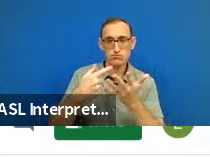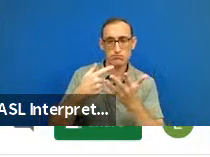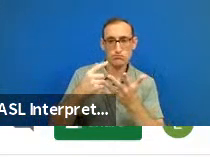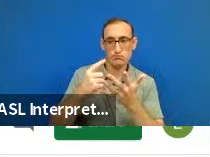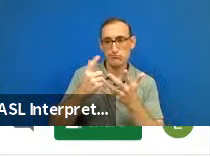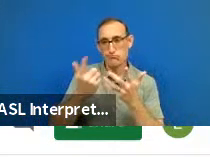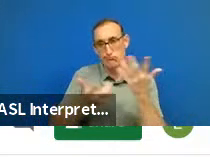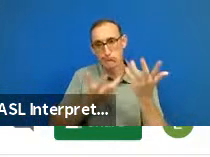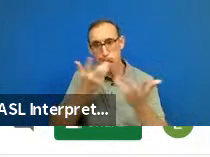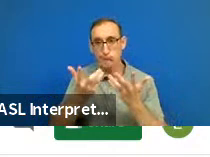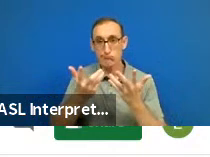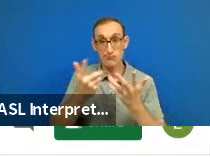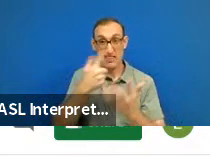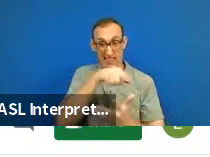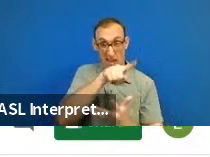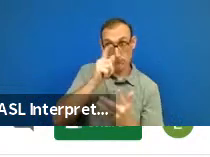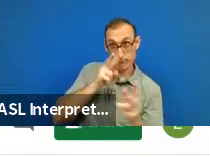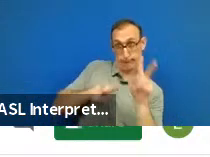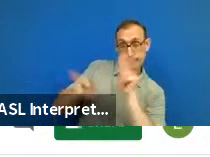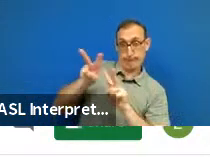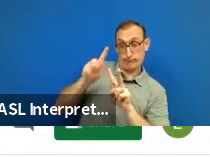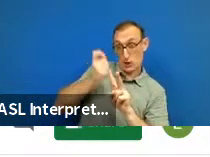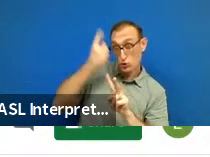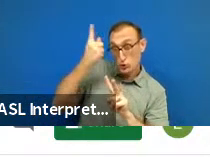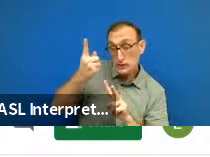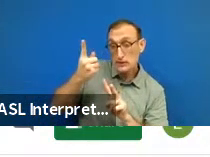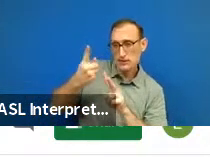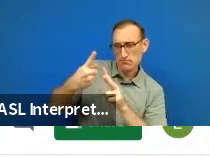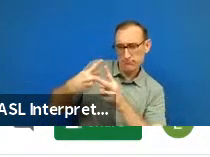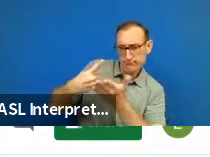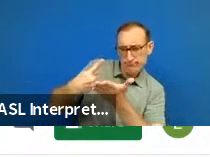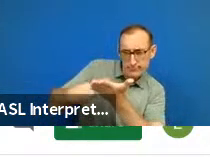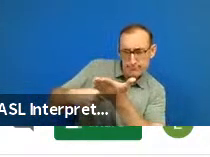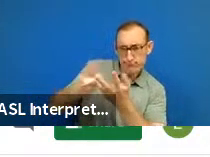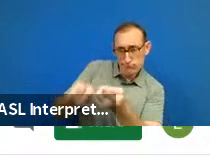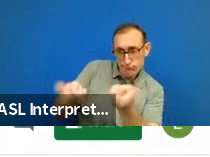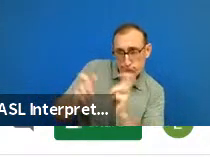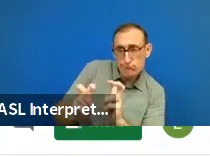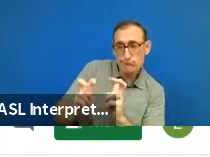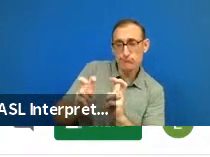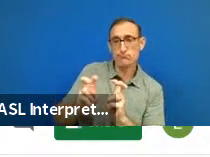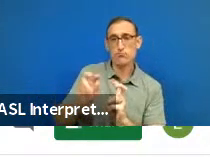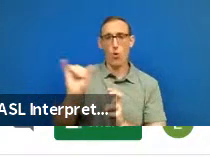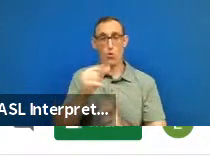You know, in other words, whatever took place at that meeting, did they find it